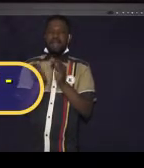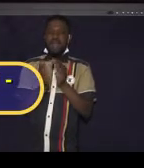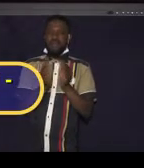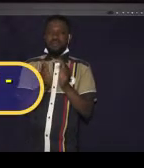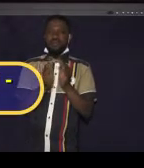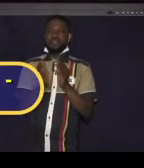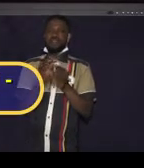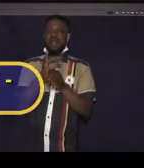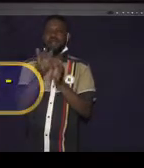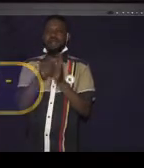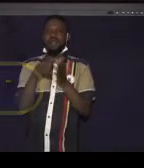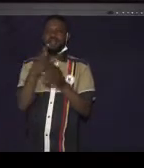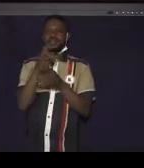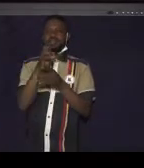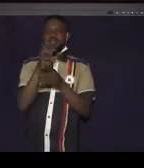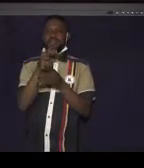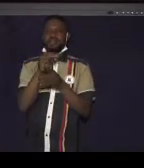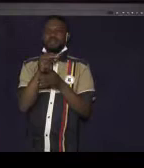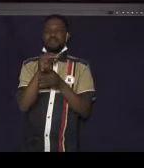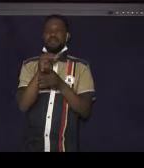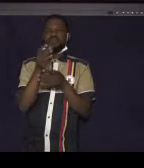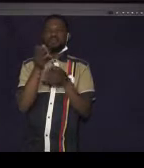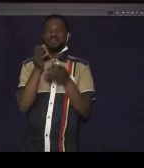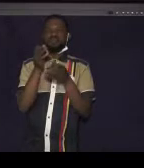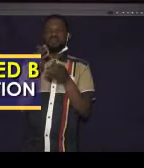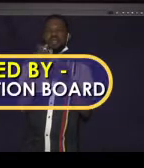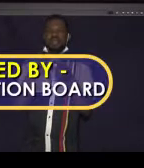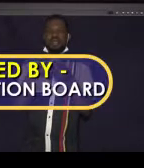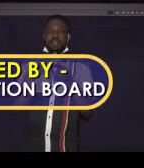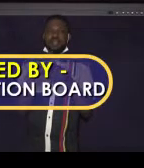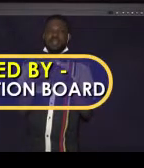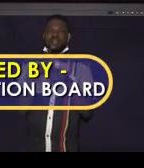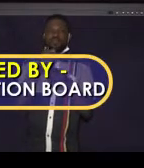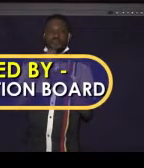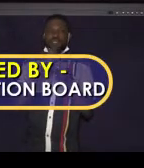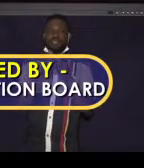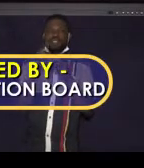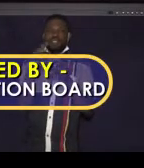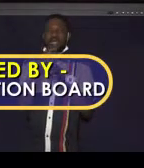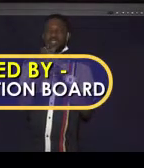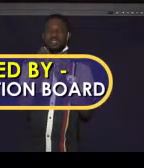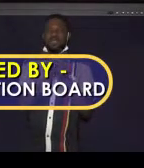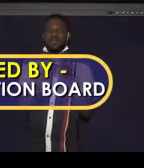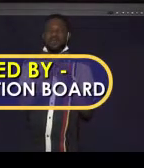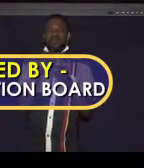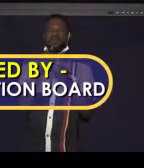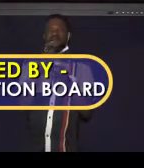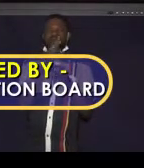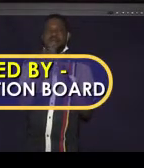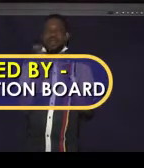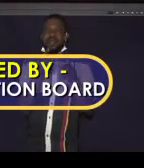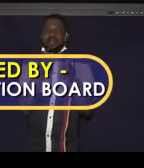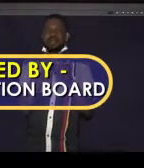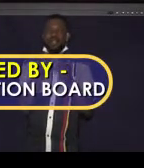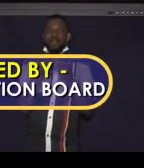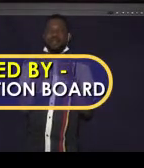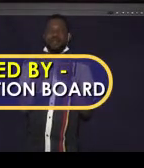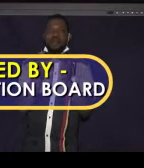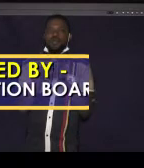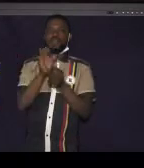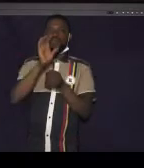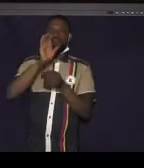terms, rearrange. If you are taking over the equality sign, then you change the sign. And when you are left with a number and the